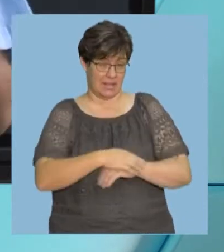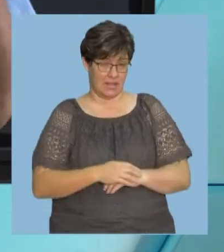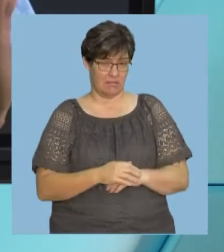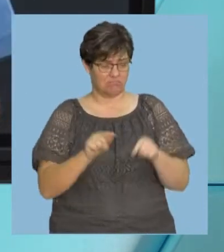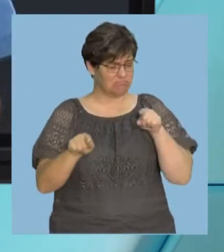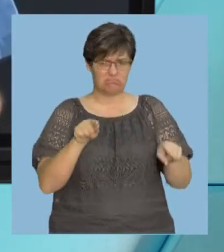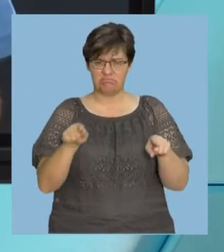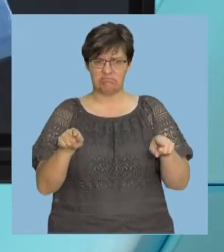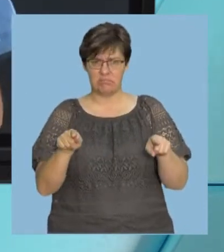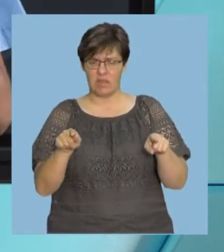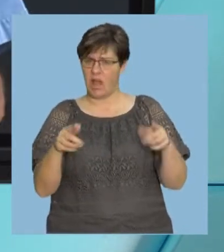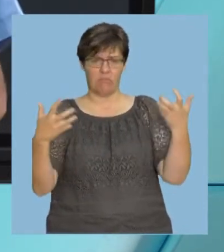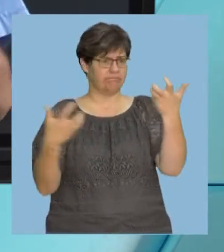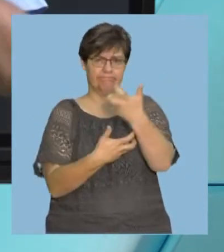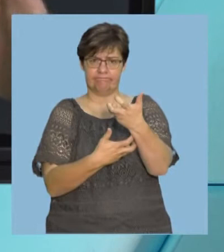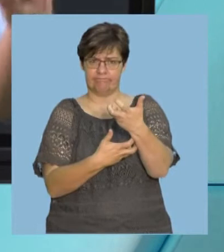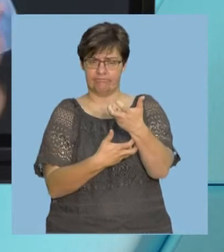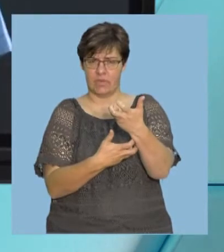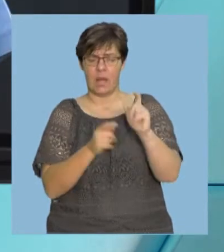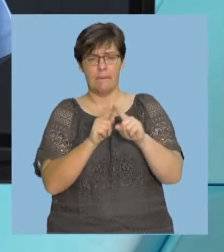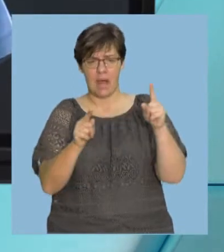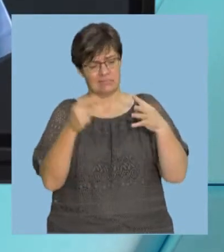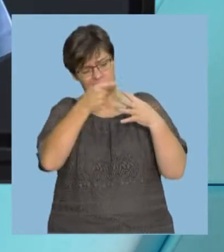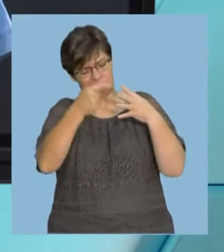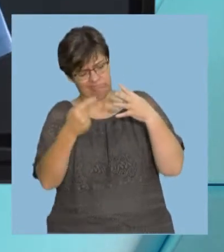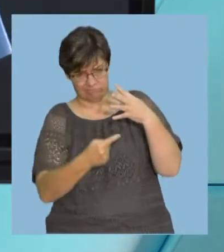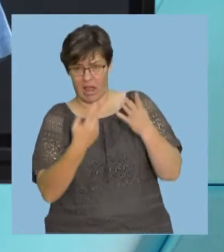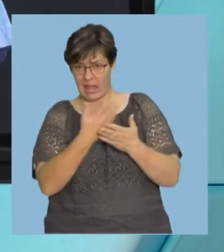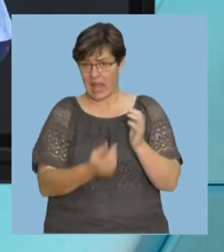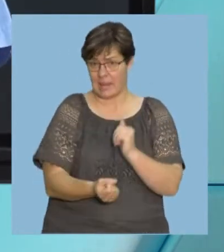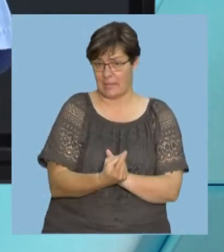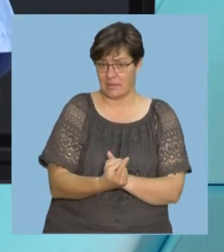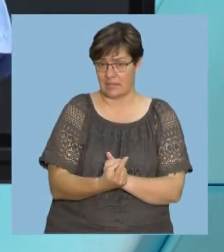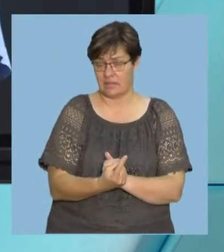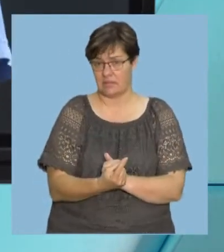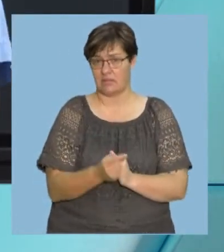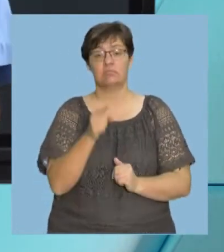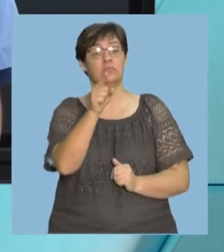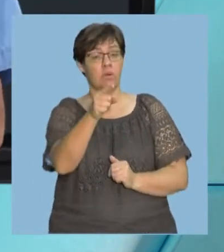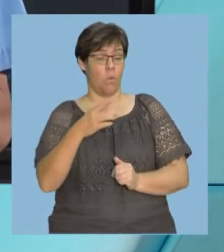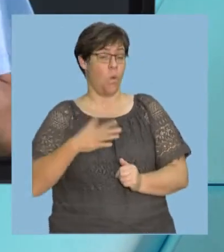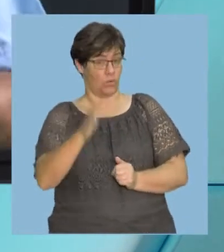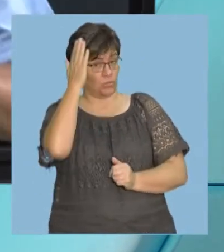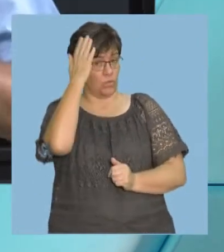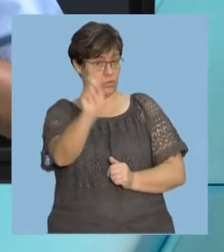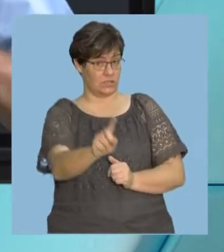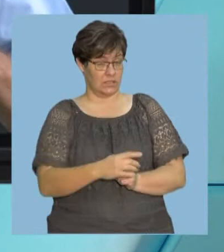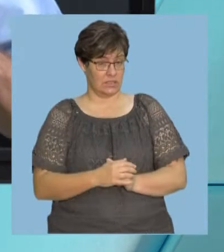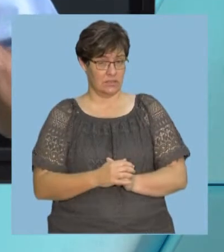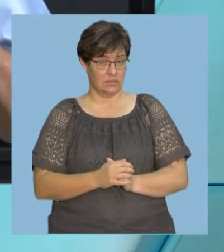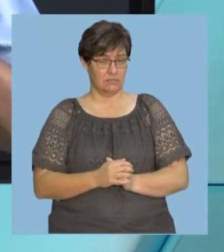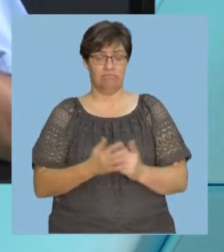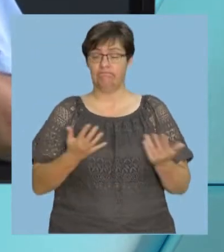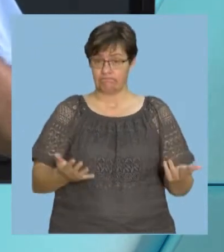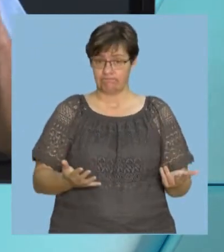two unrelated events, and we could put a whole lot of things together. Now, obviously, what you'd like to know is what would happen if